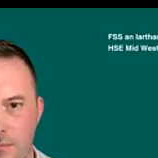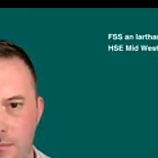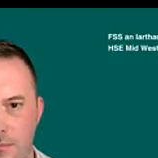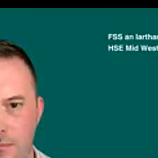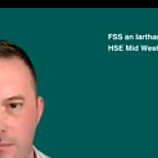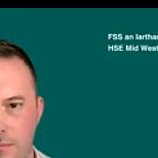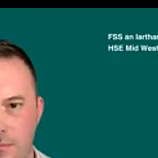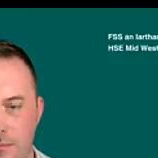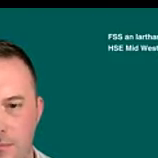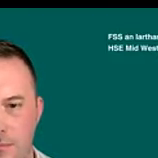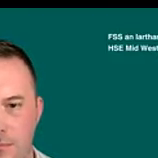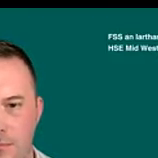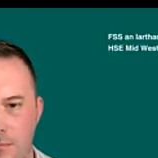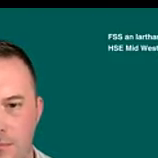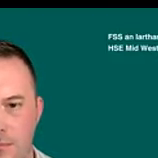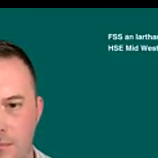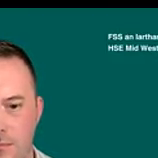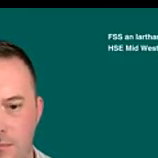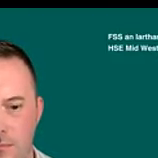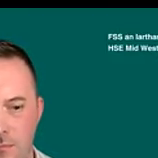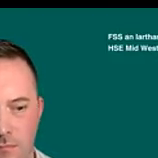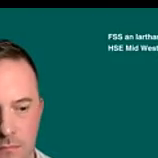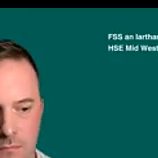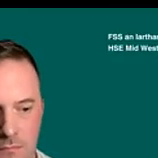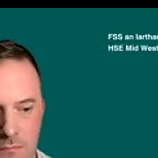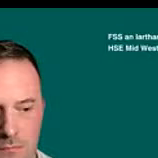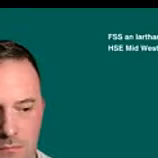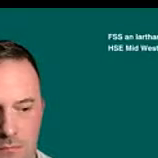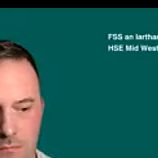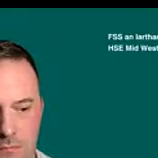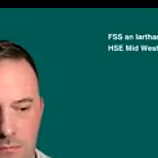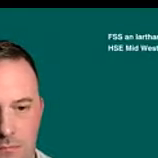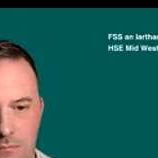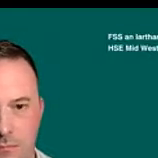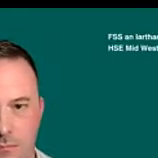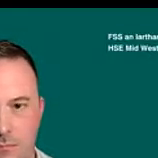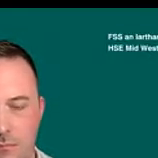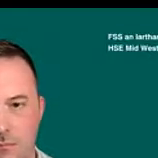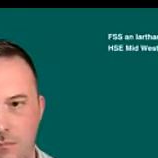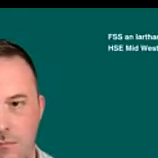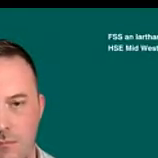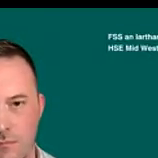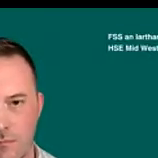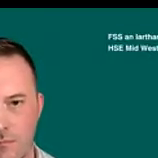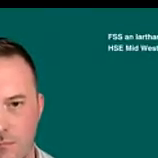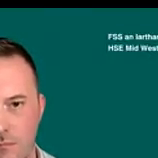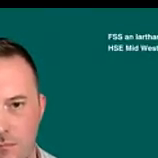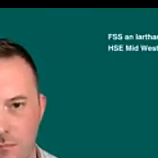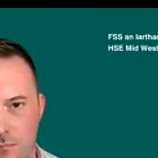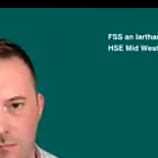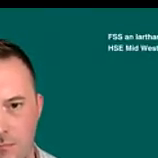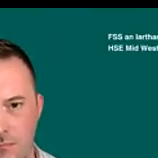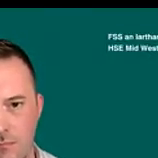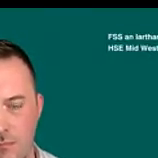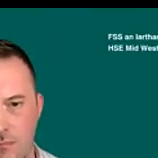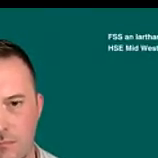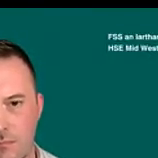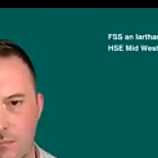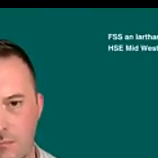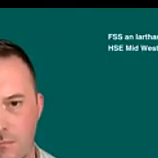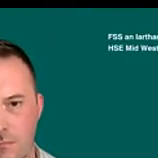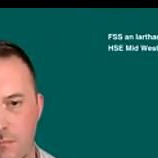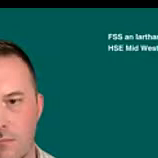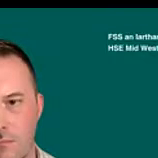that occurs coming up to a period or during a period, that usually settles down and stops once the periods stop. So once they go